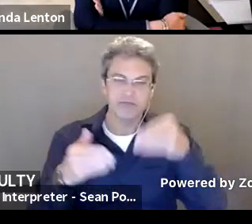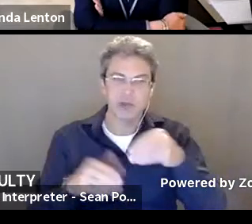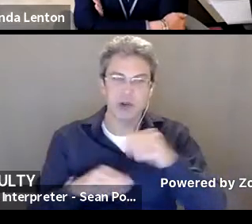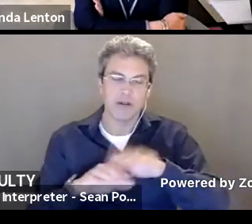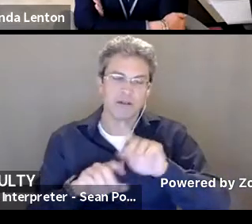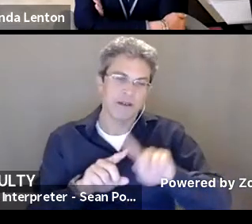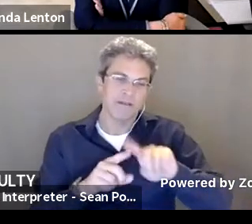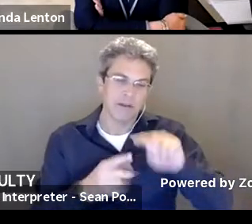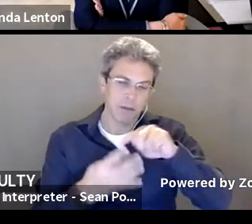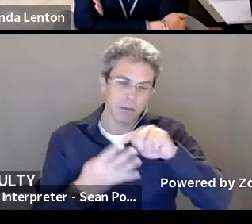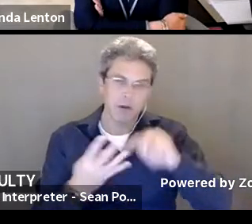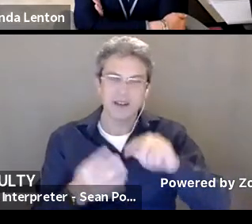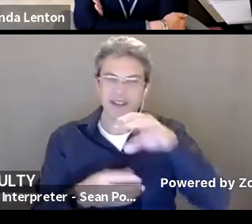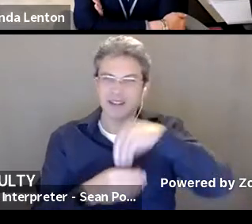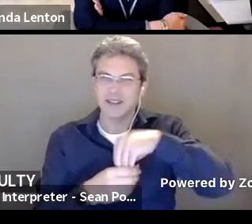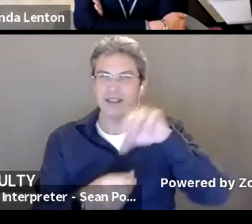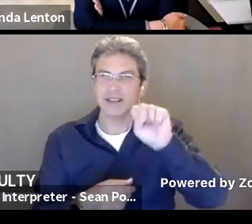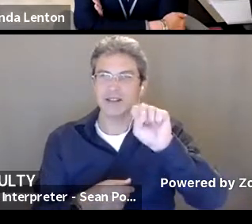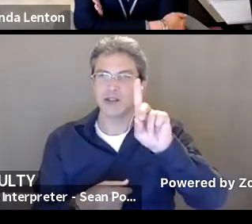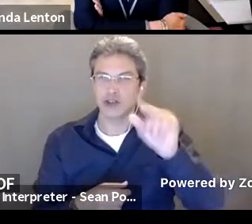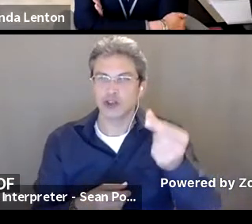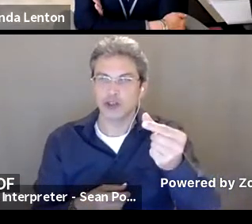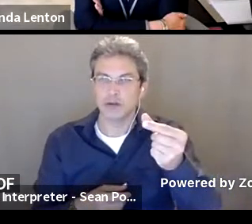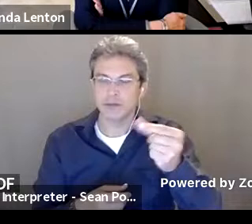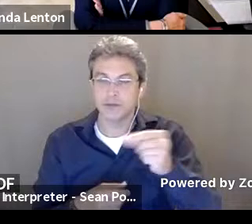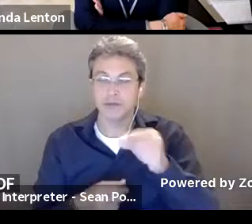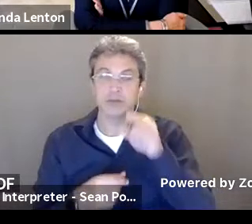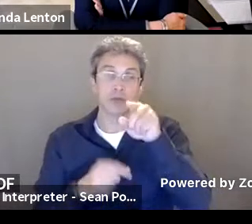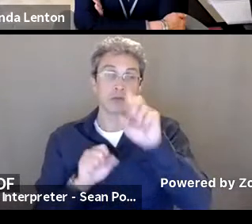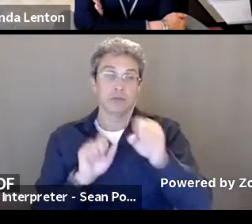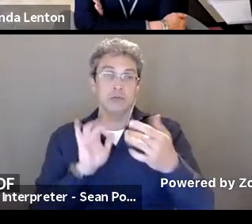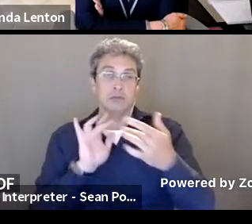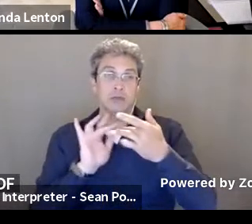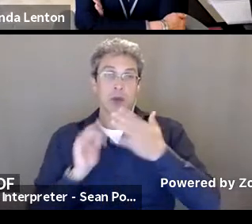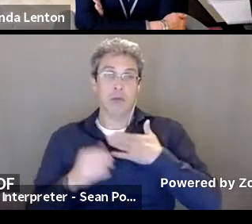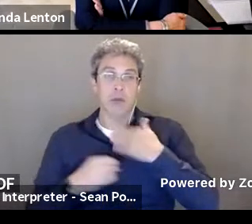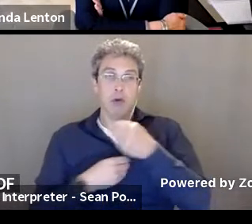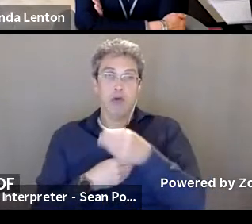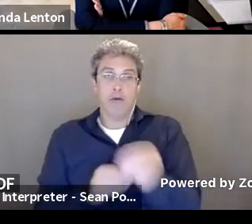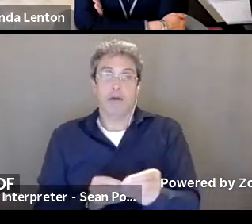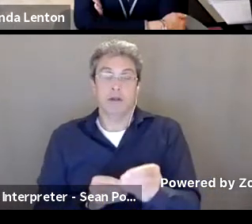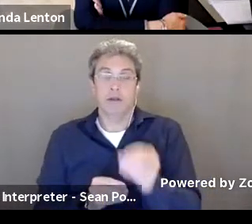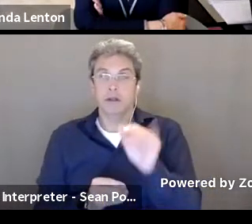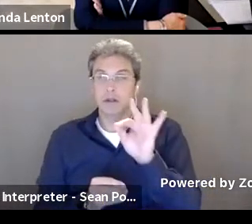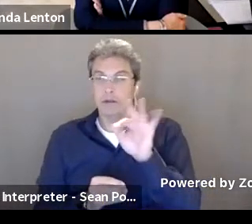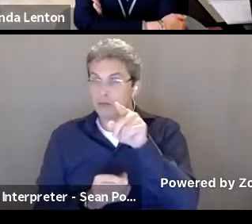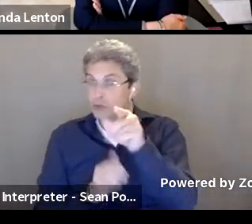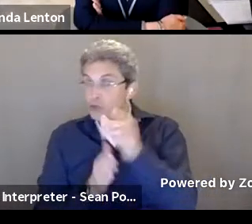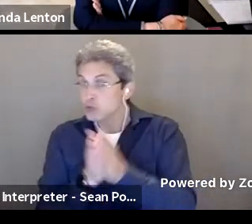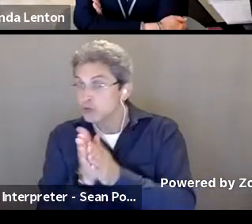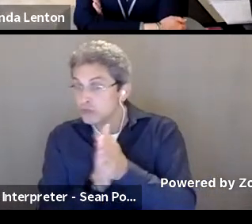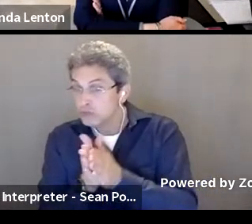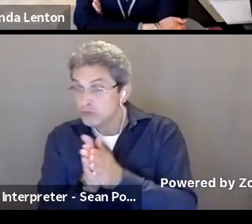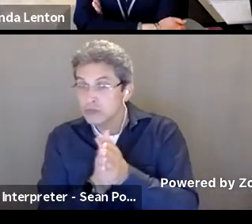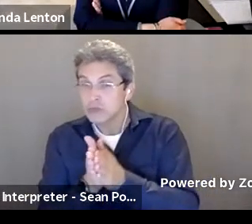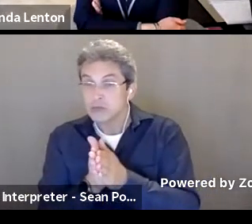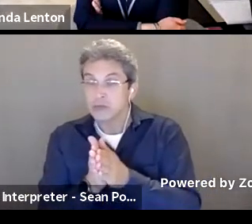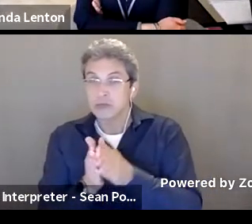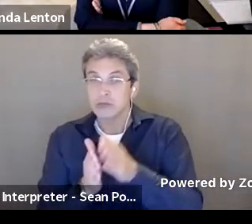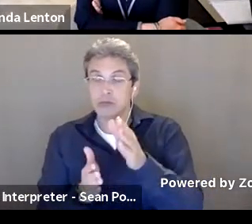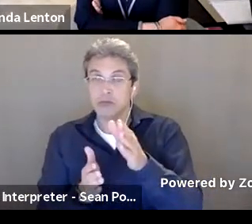SDGs. And you can get in touch with my office if you have particular interest. And when I say you, I